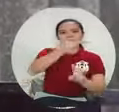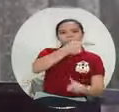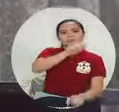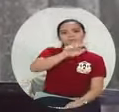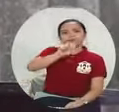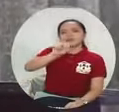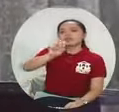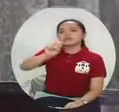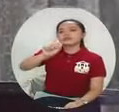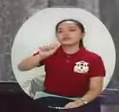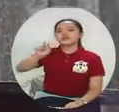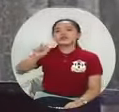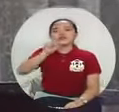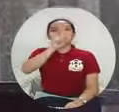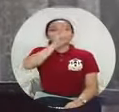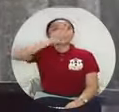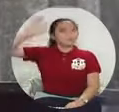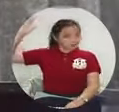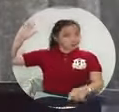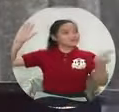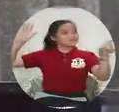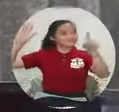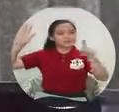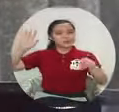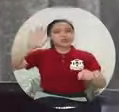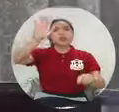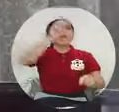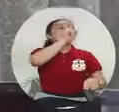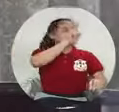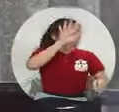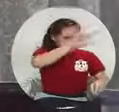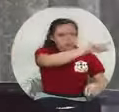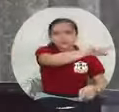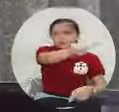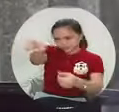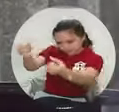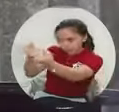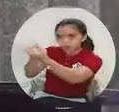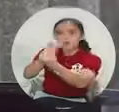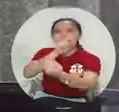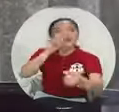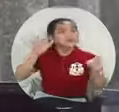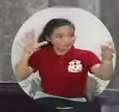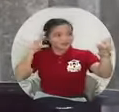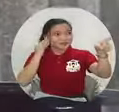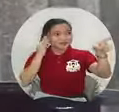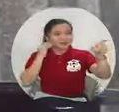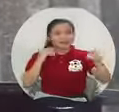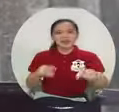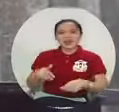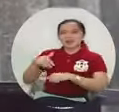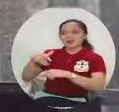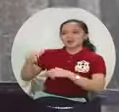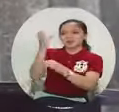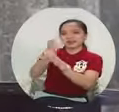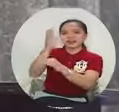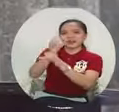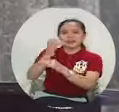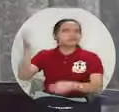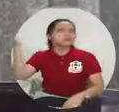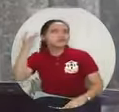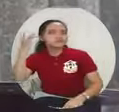daw halos makakaon, makigsunan, makaluluoy ng mga kigsunan niya. When he started out his